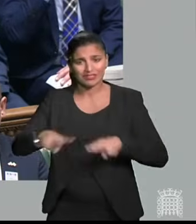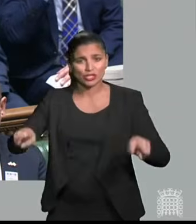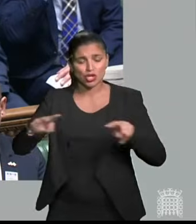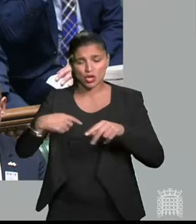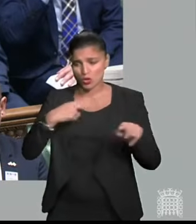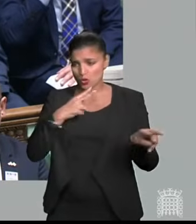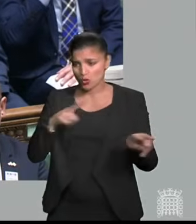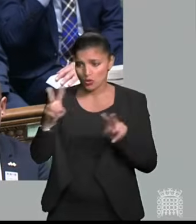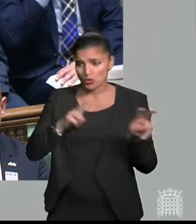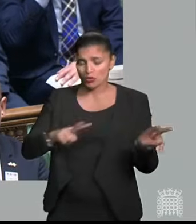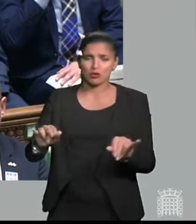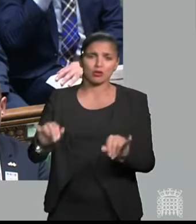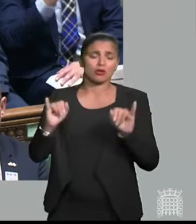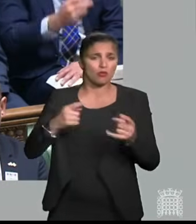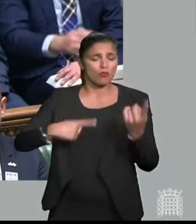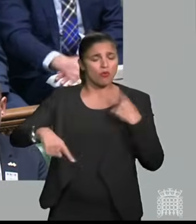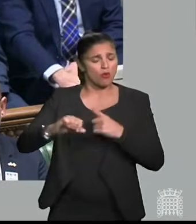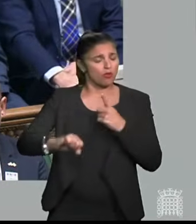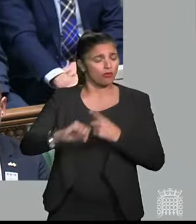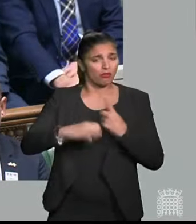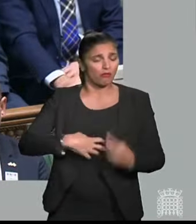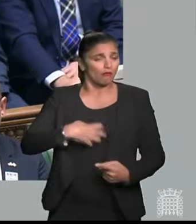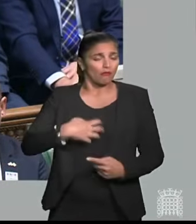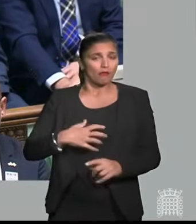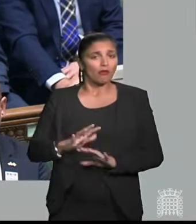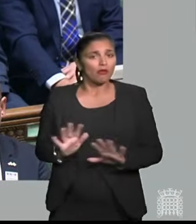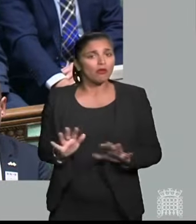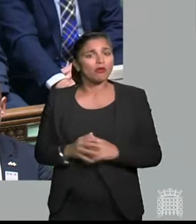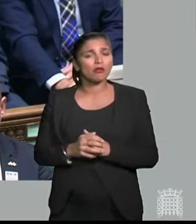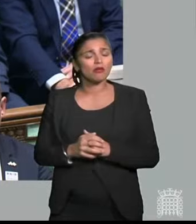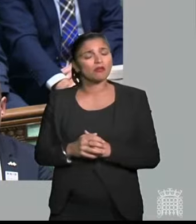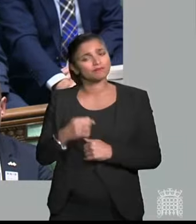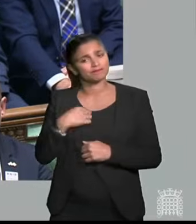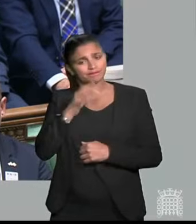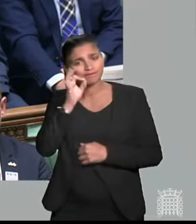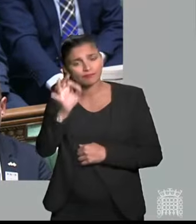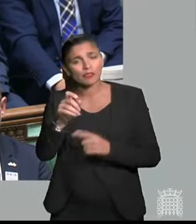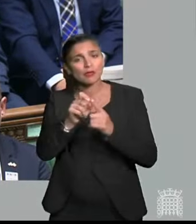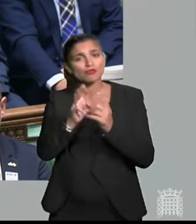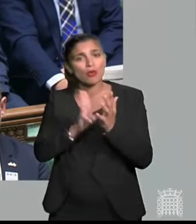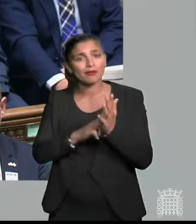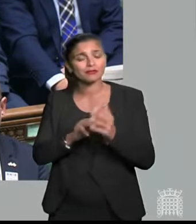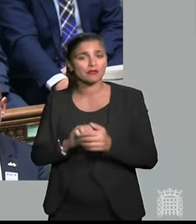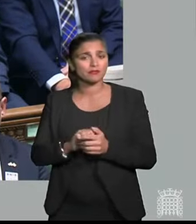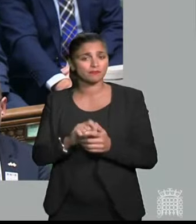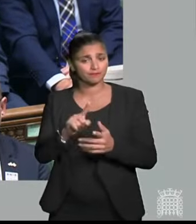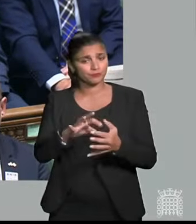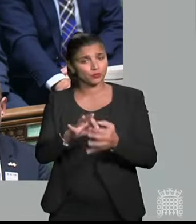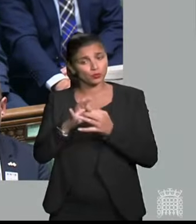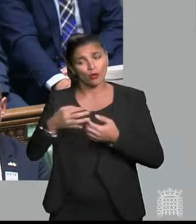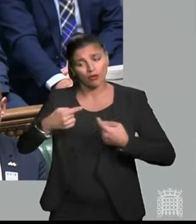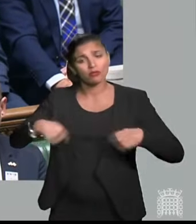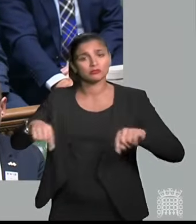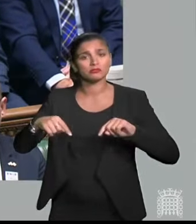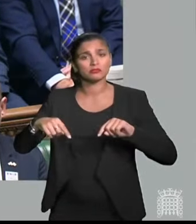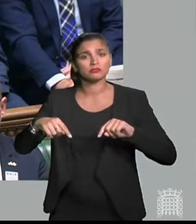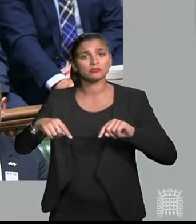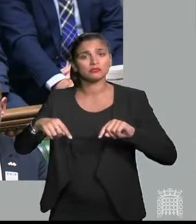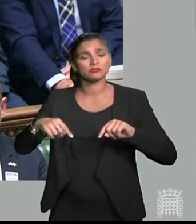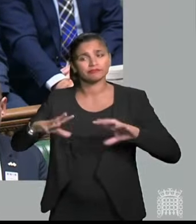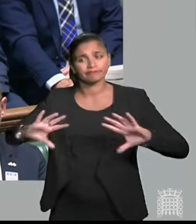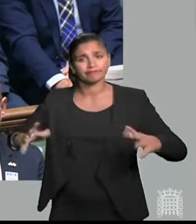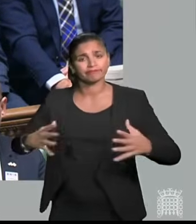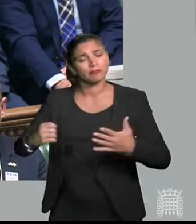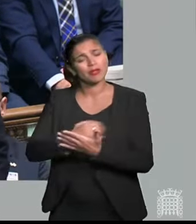all to the core. So can I ask the Prime Minister, will he join with us on these benches and call for an